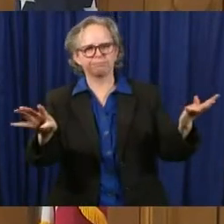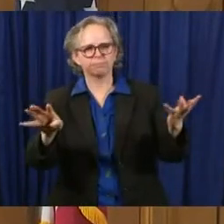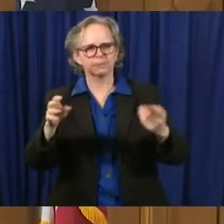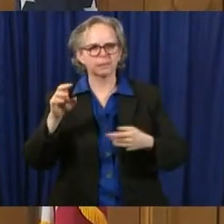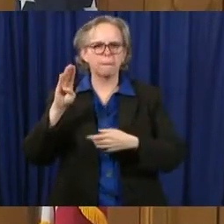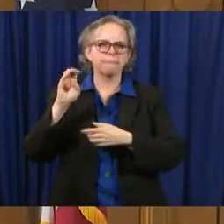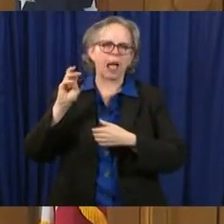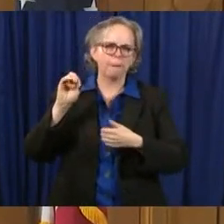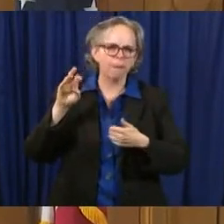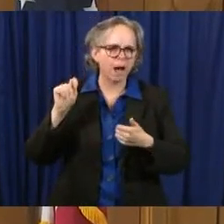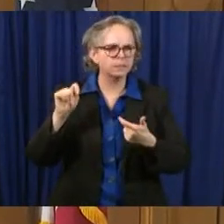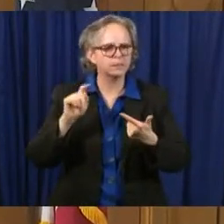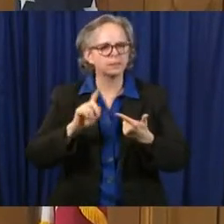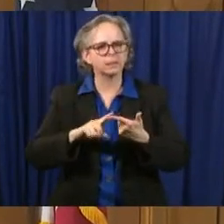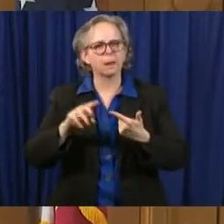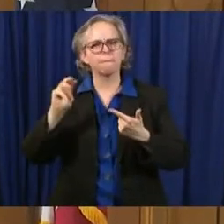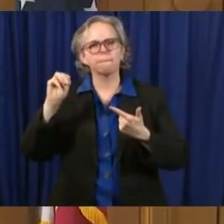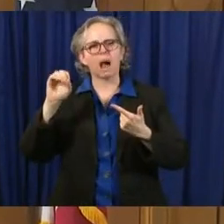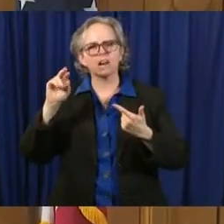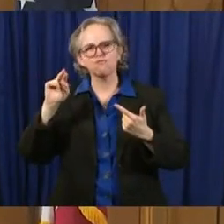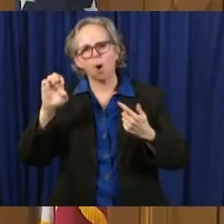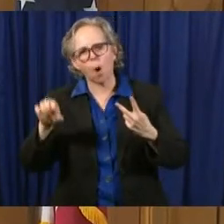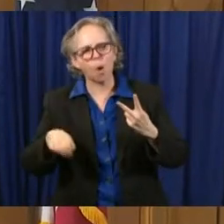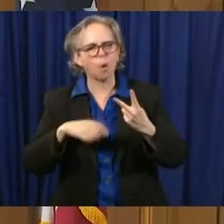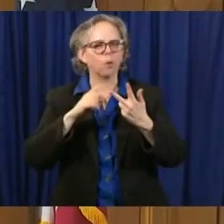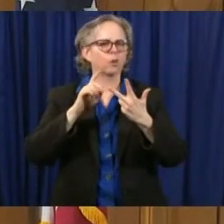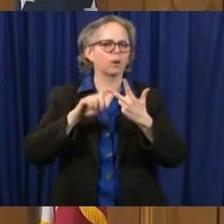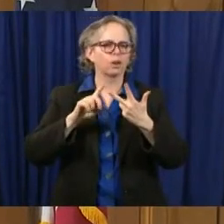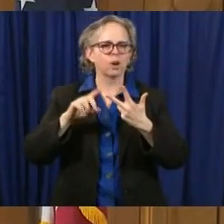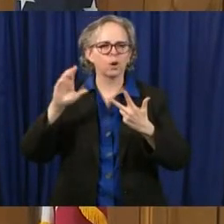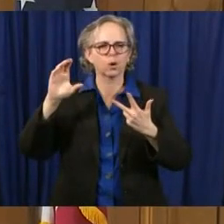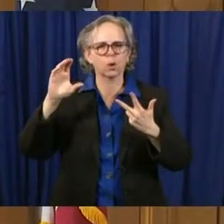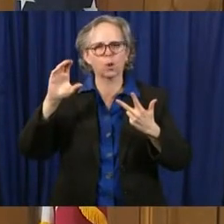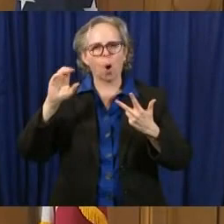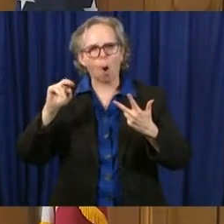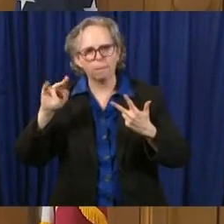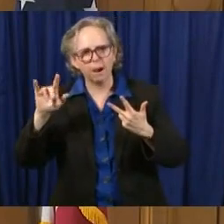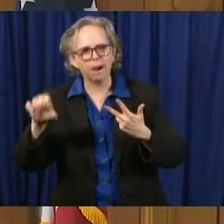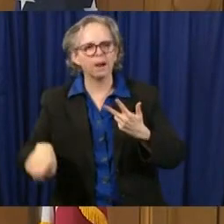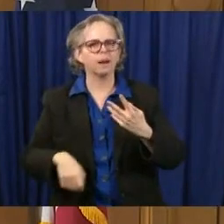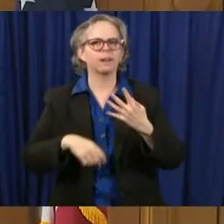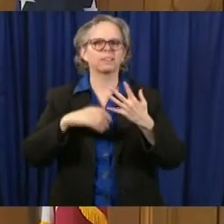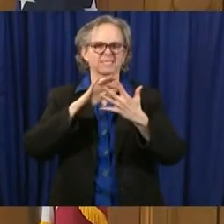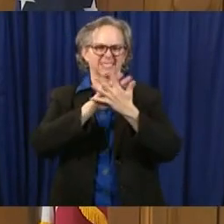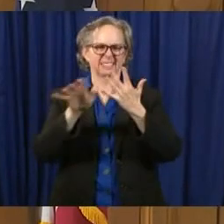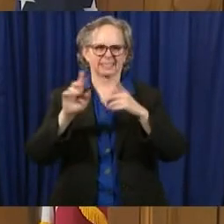Noble counties. And so we want to thank him for his creativity, and let's take a look.